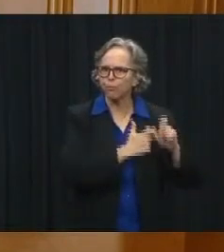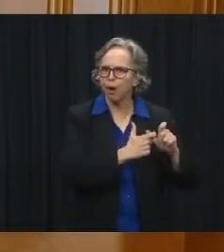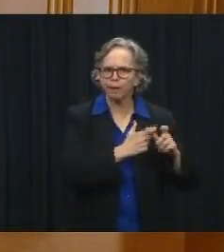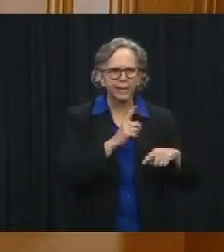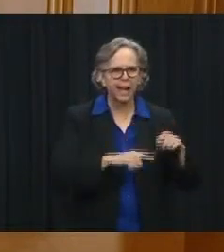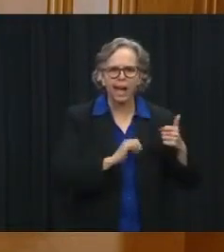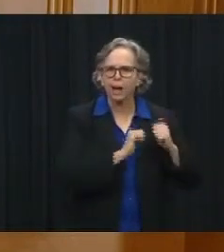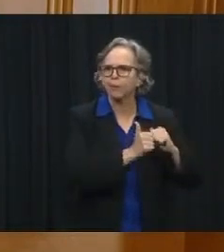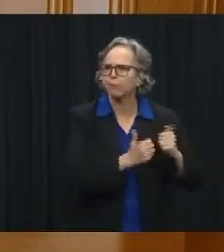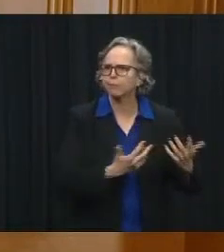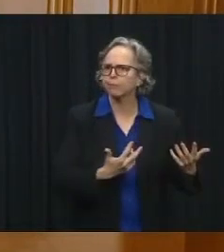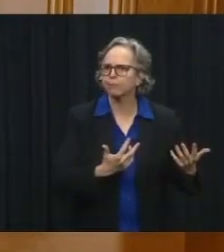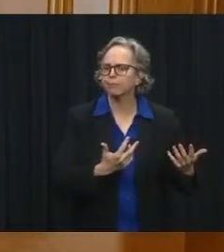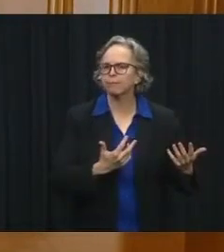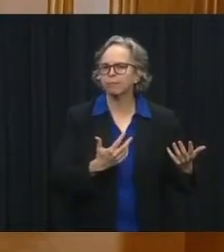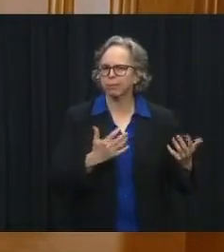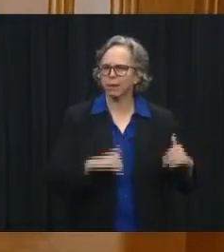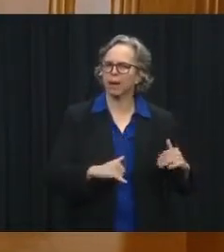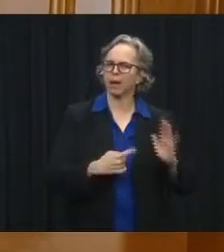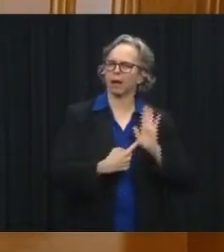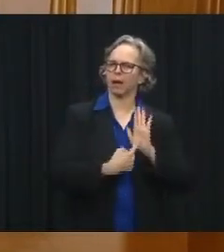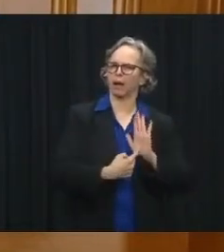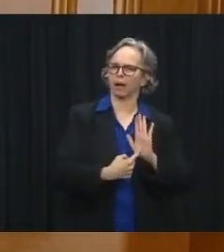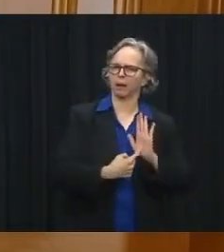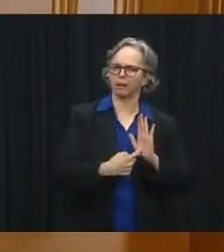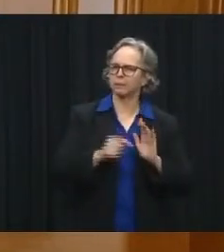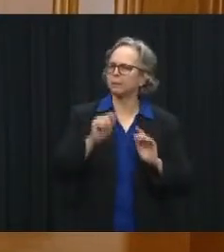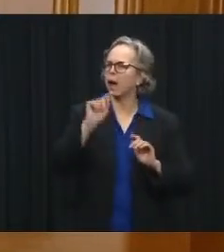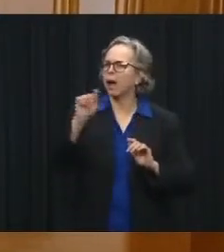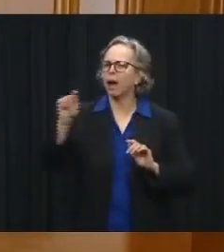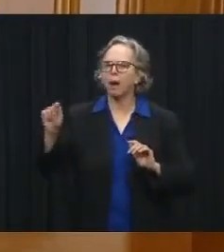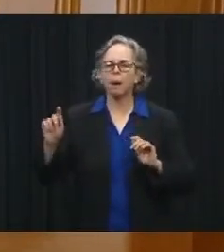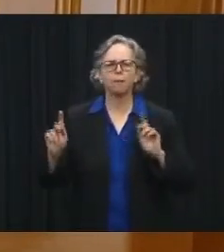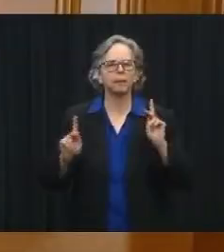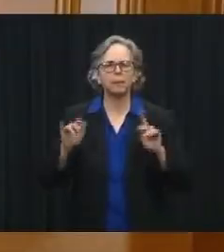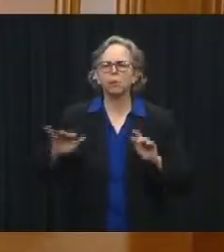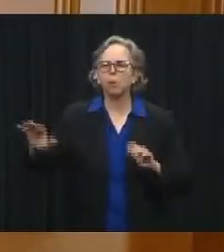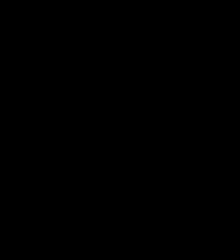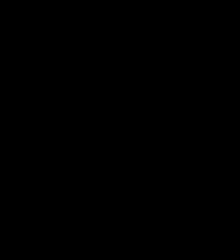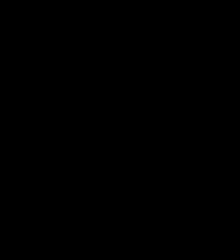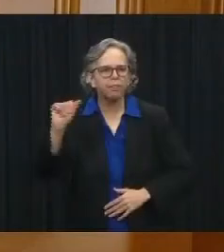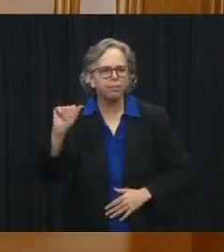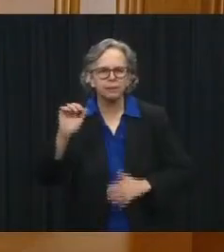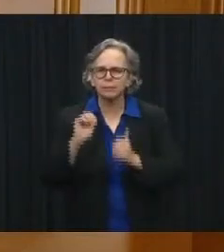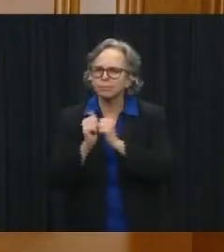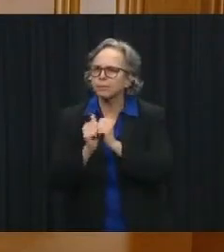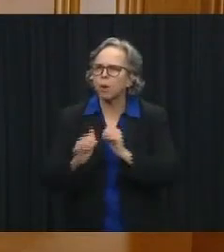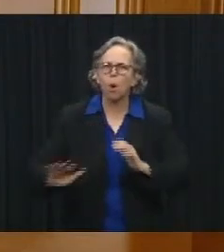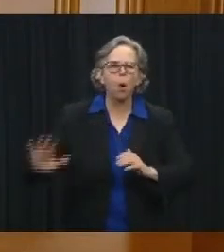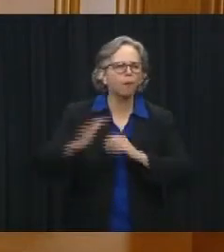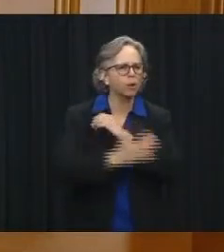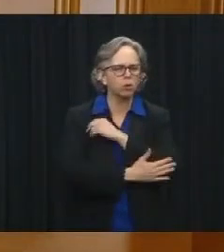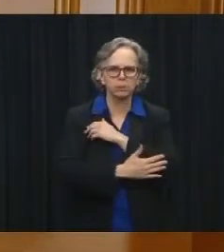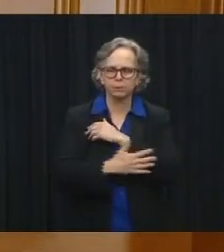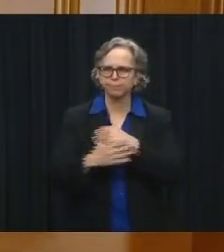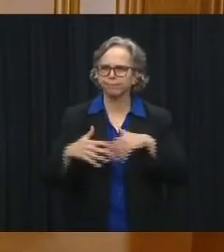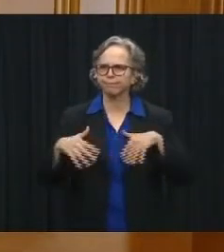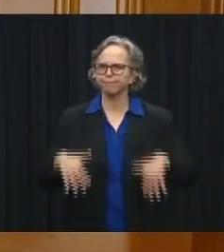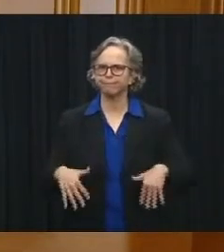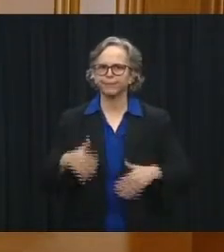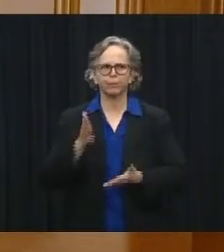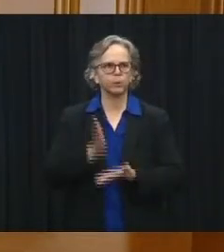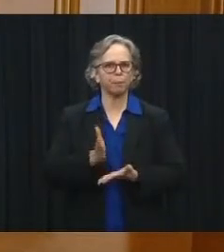as so many other athletes saw the end of their career, and certainly at least the end of their